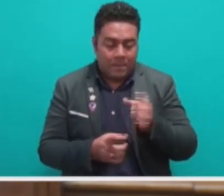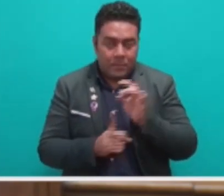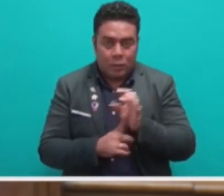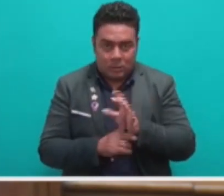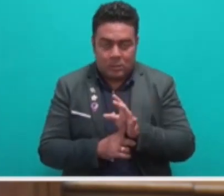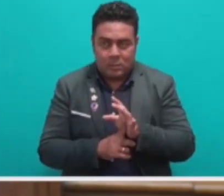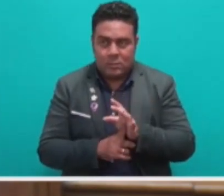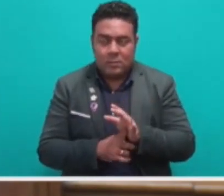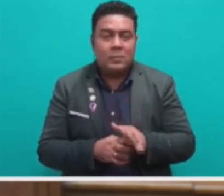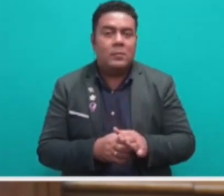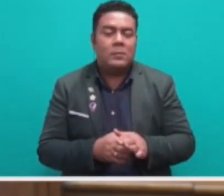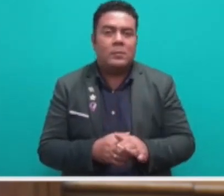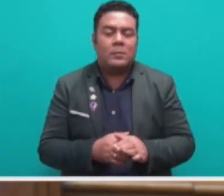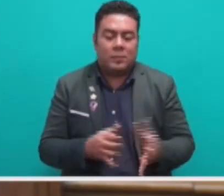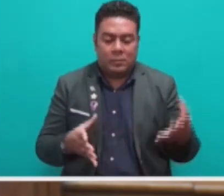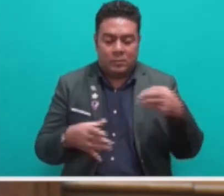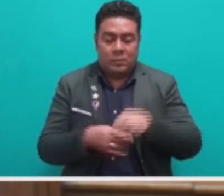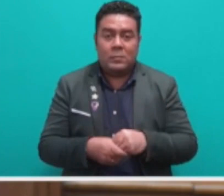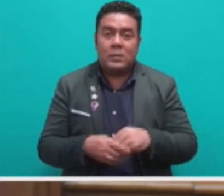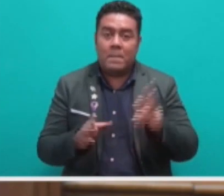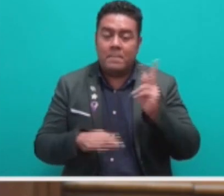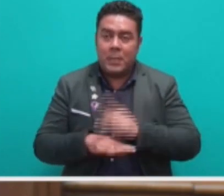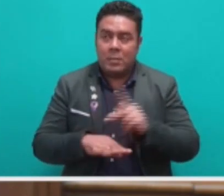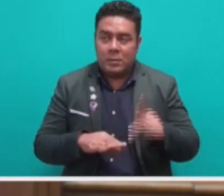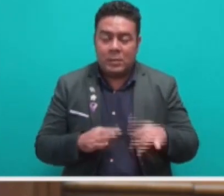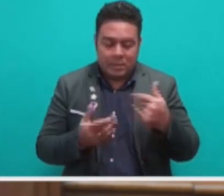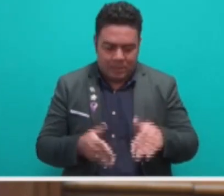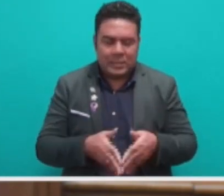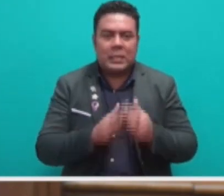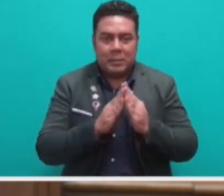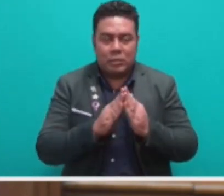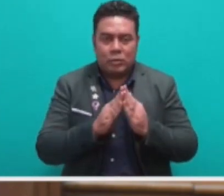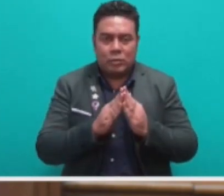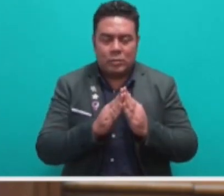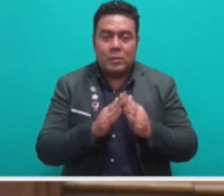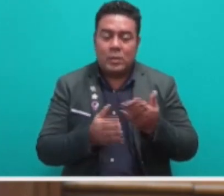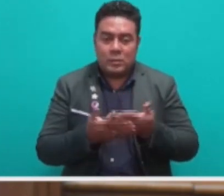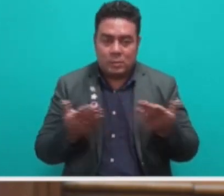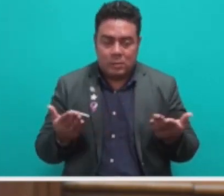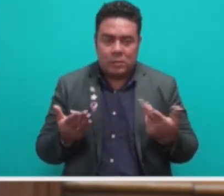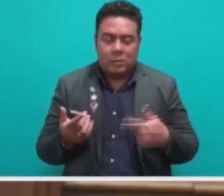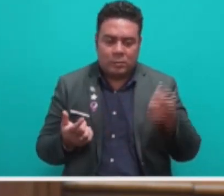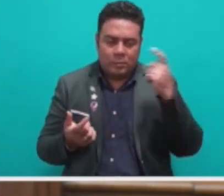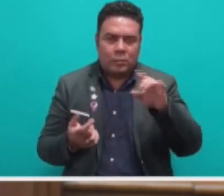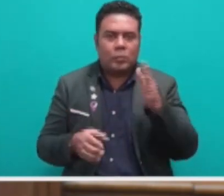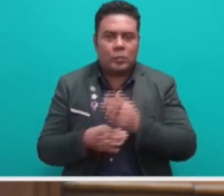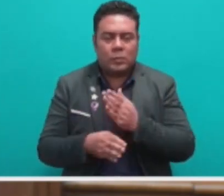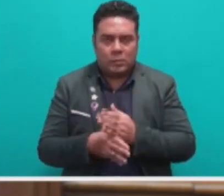sir, that the Emoluments Committee of Parliament has been established and now carrying out its